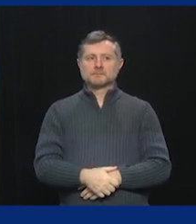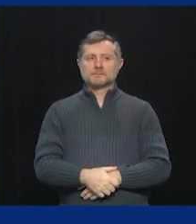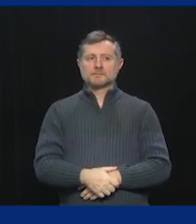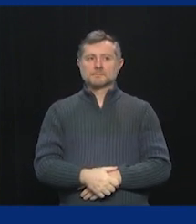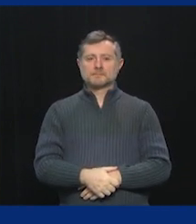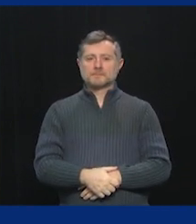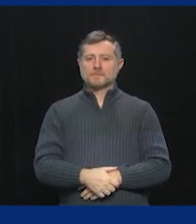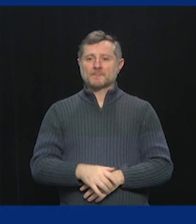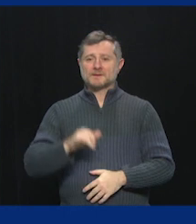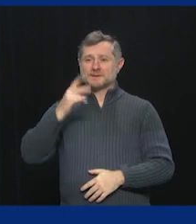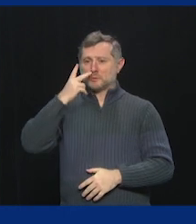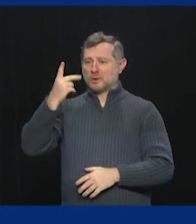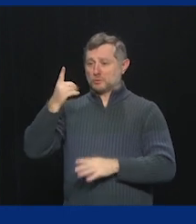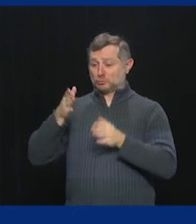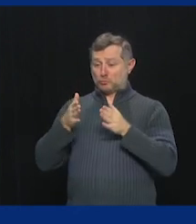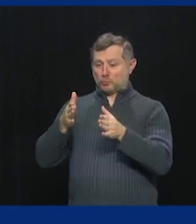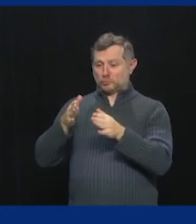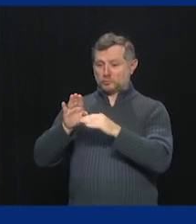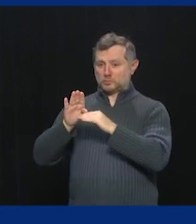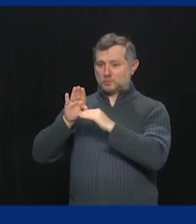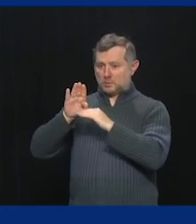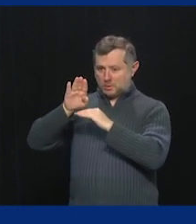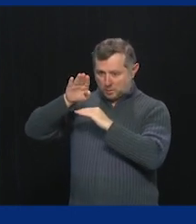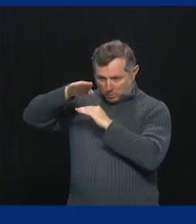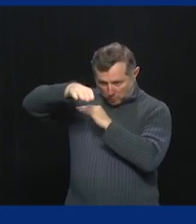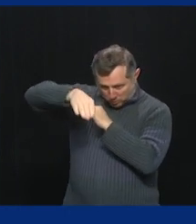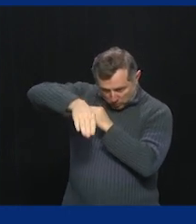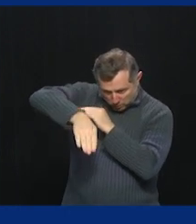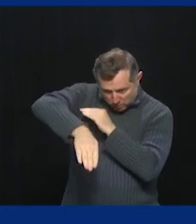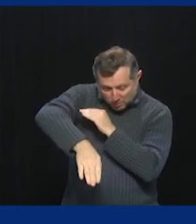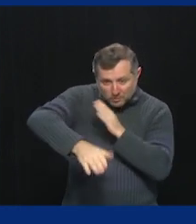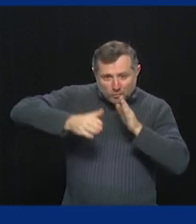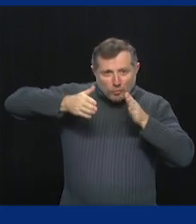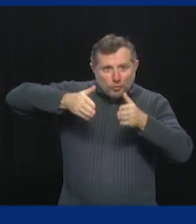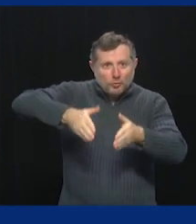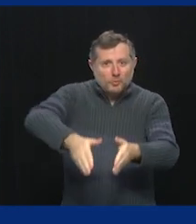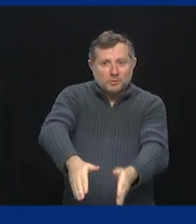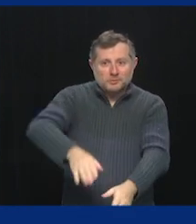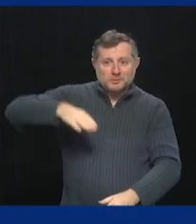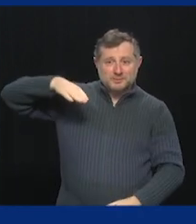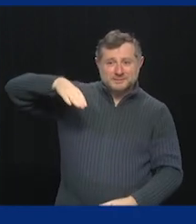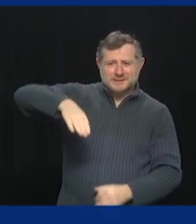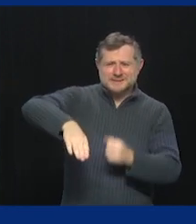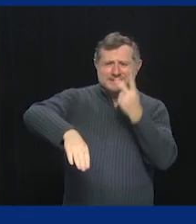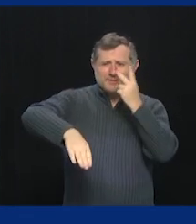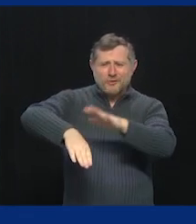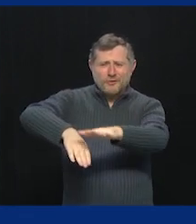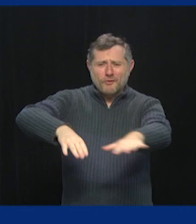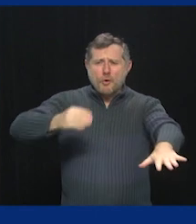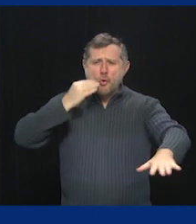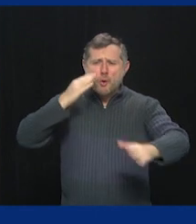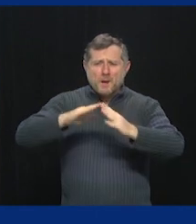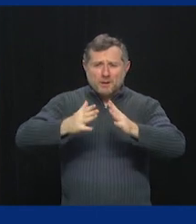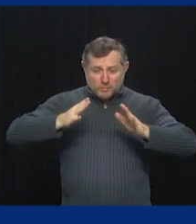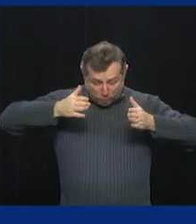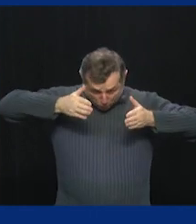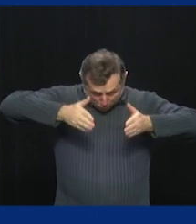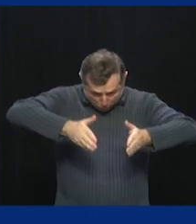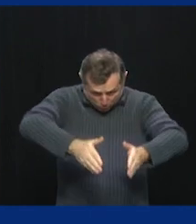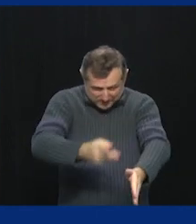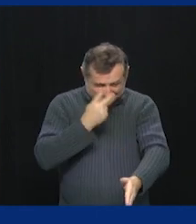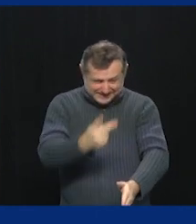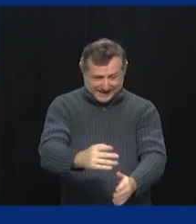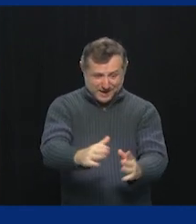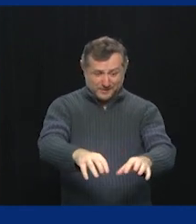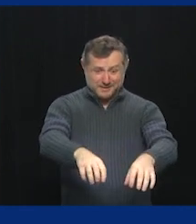went down a decline. You could see the vulnerability of all the homes right there, where people were at these almost